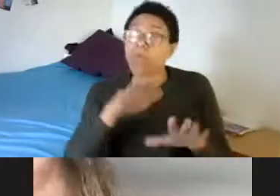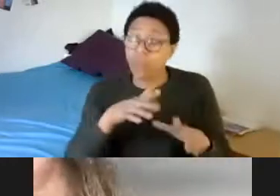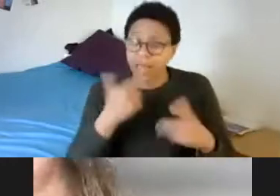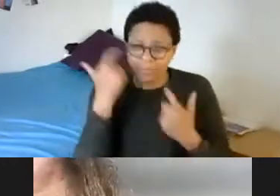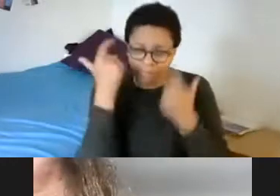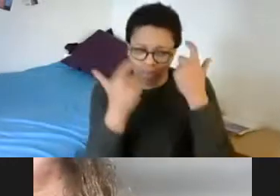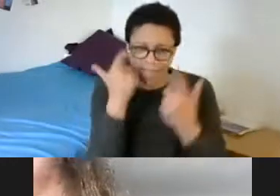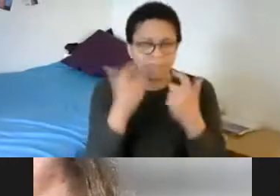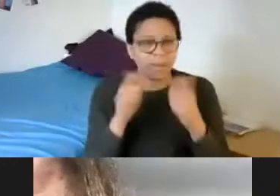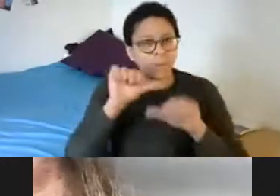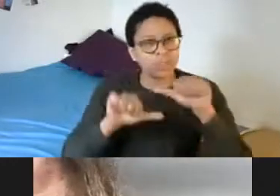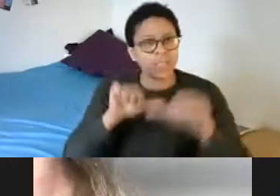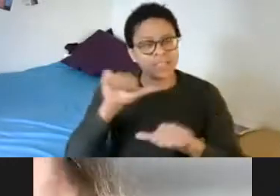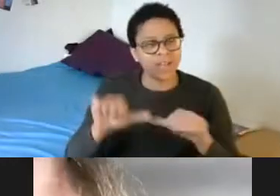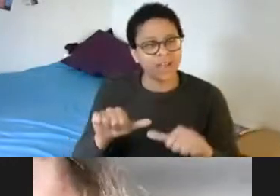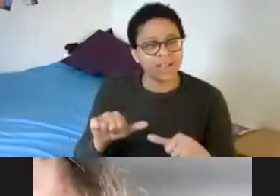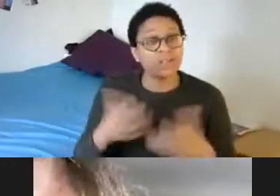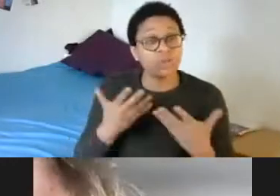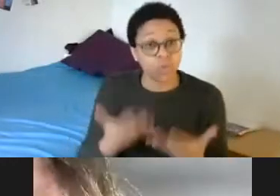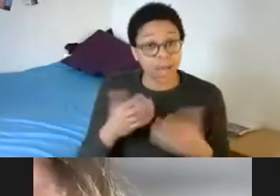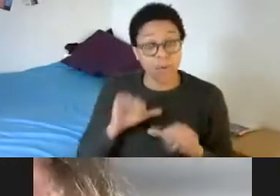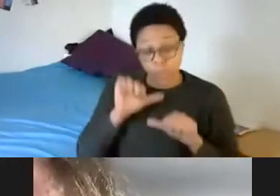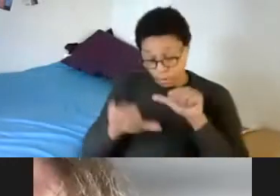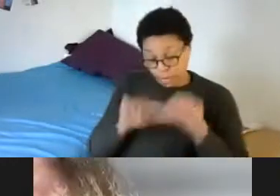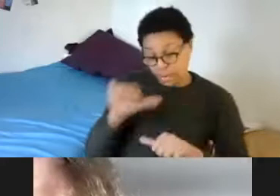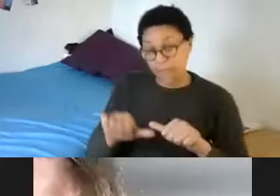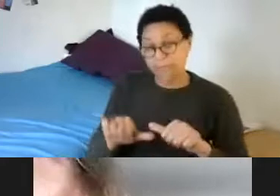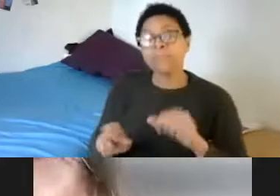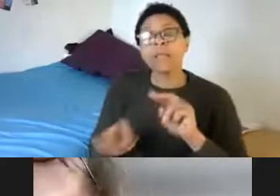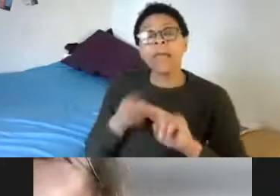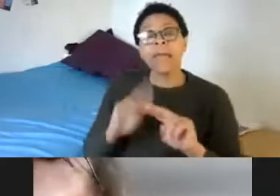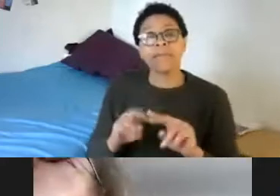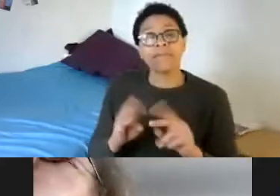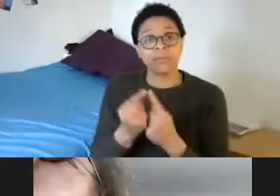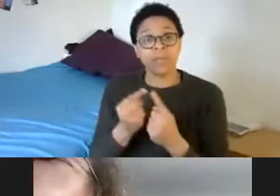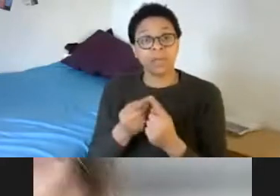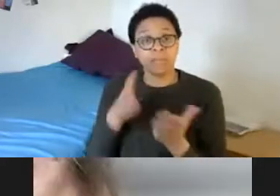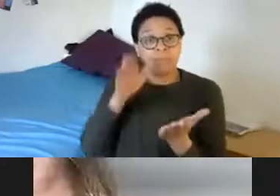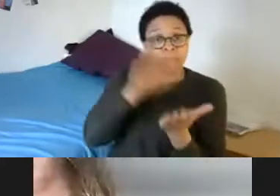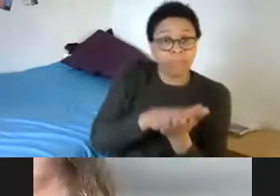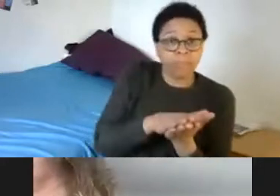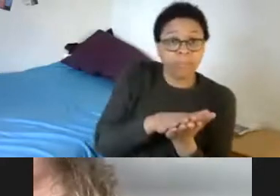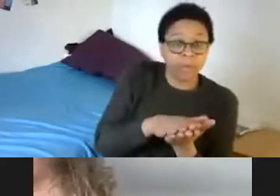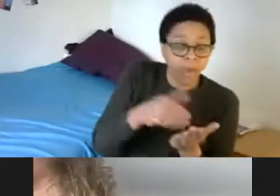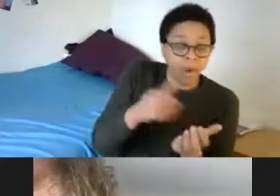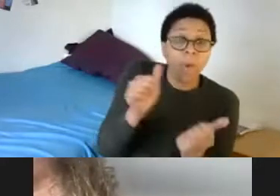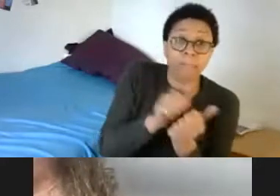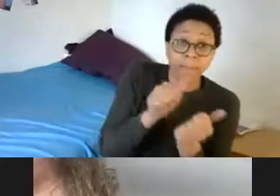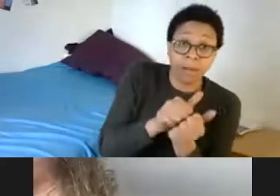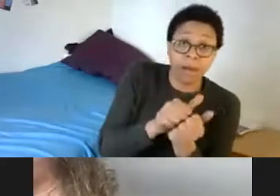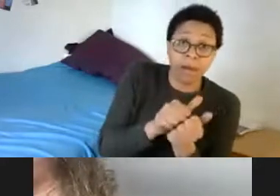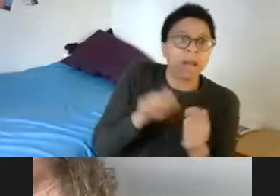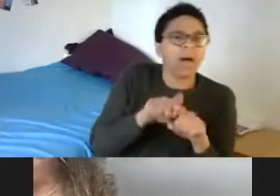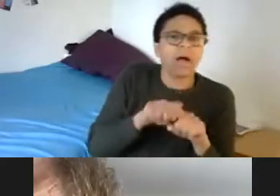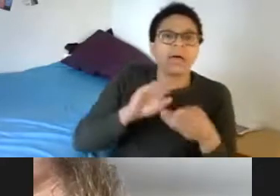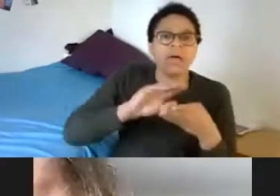been one beforehand. So our procedure now is, if it's something that's on paper, so similar to that envelope or